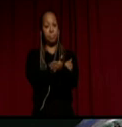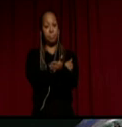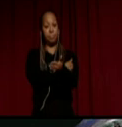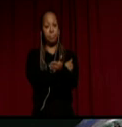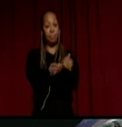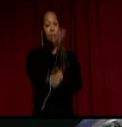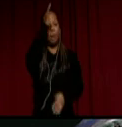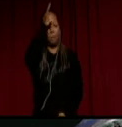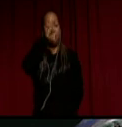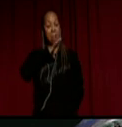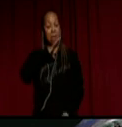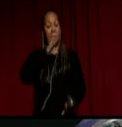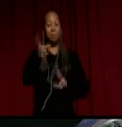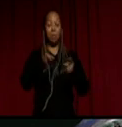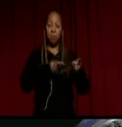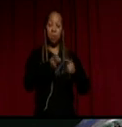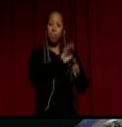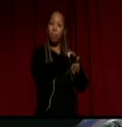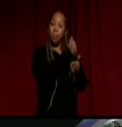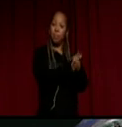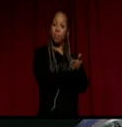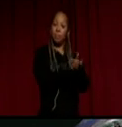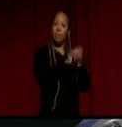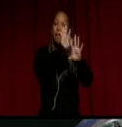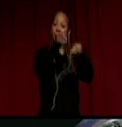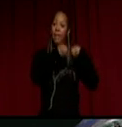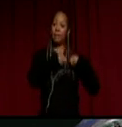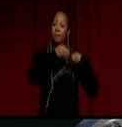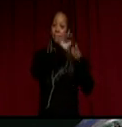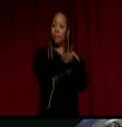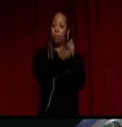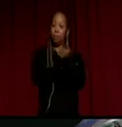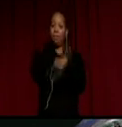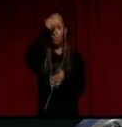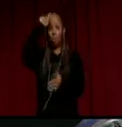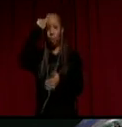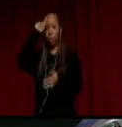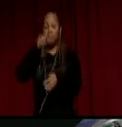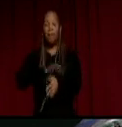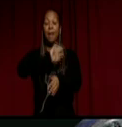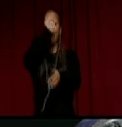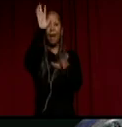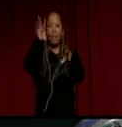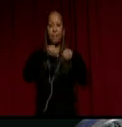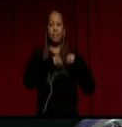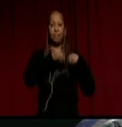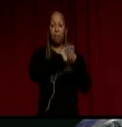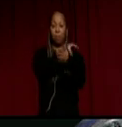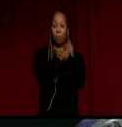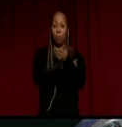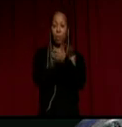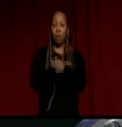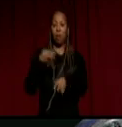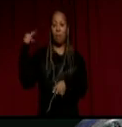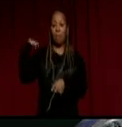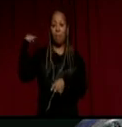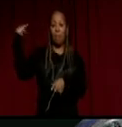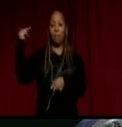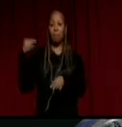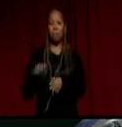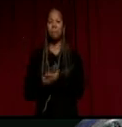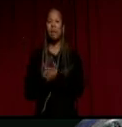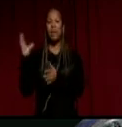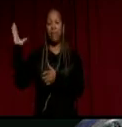I'm a man under authority. Yes. I accept the authority of the governor. I accept the authority of the mayor and the police